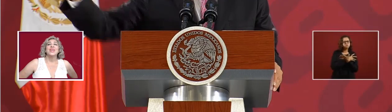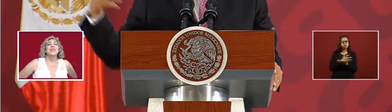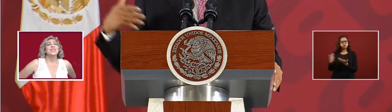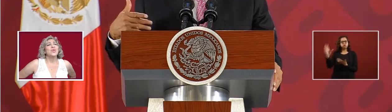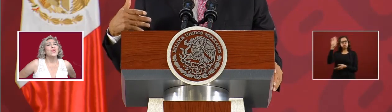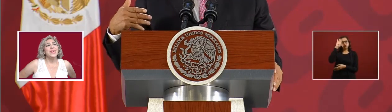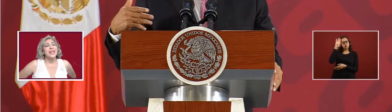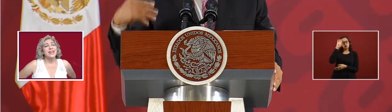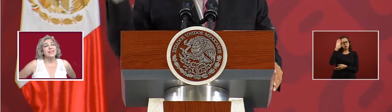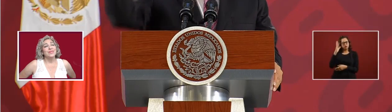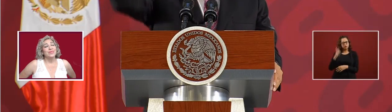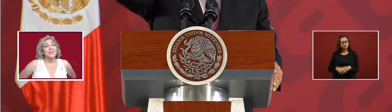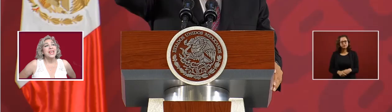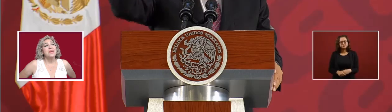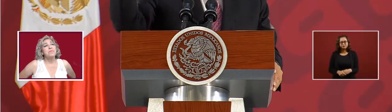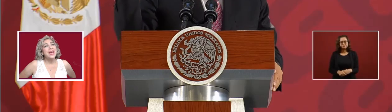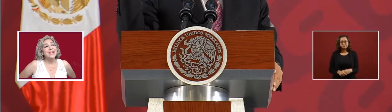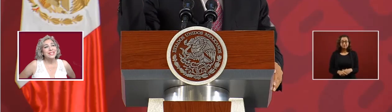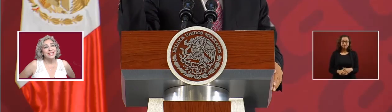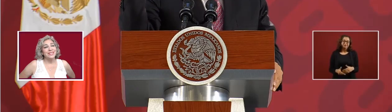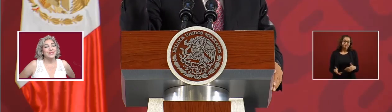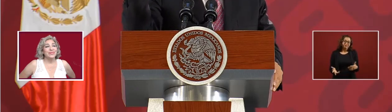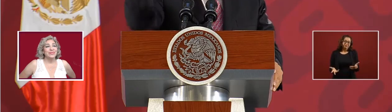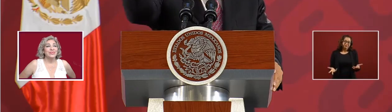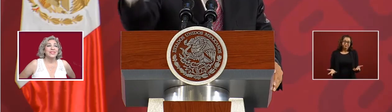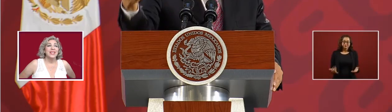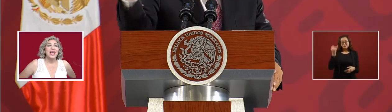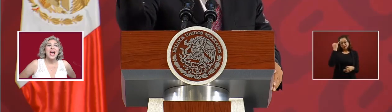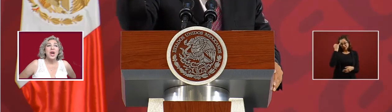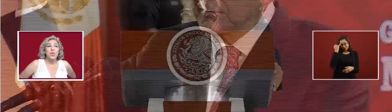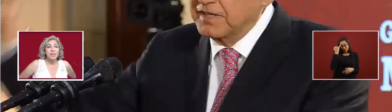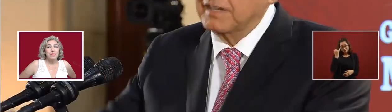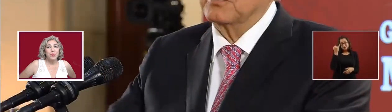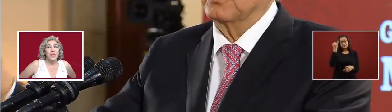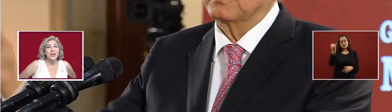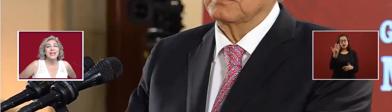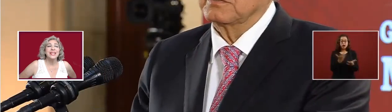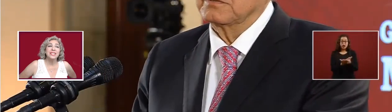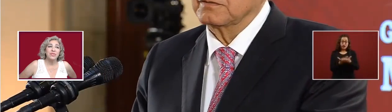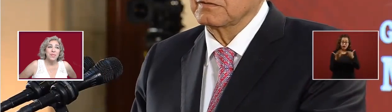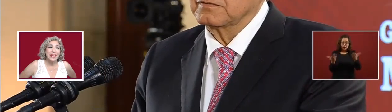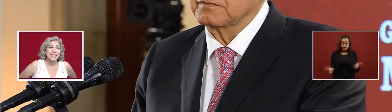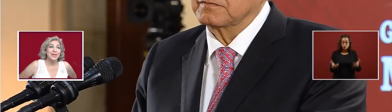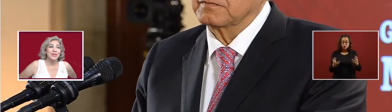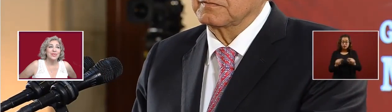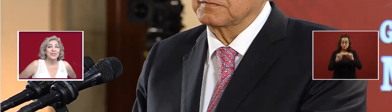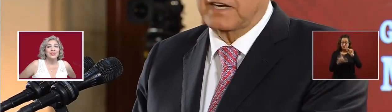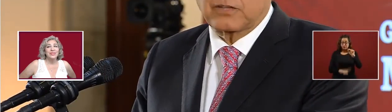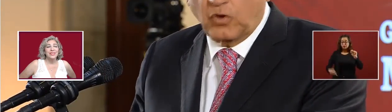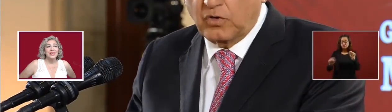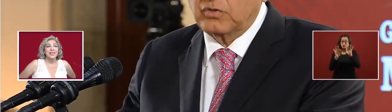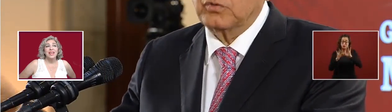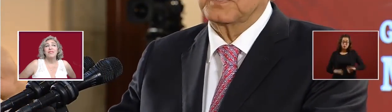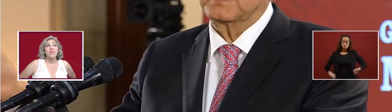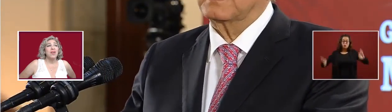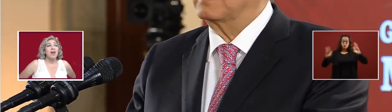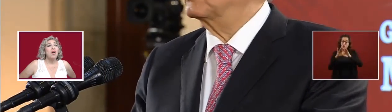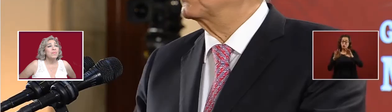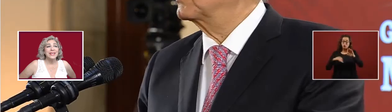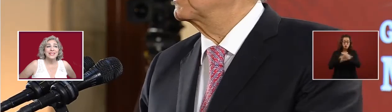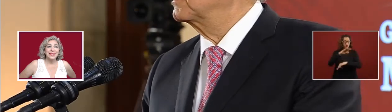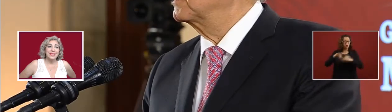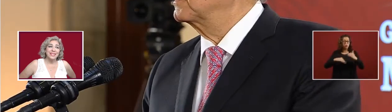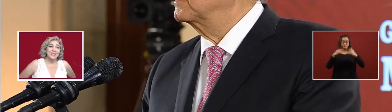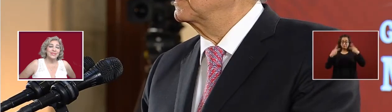so then imagine how important it is for Mexico for